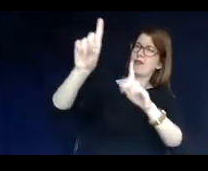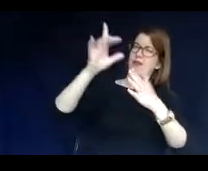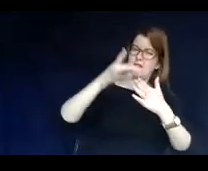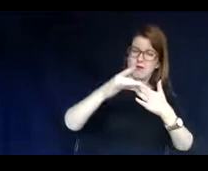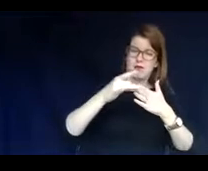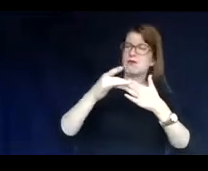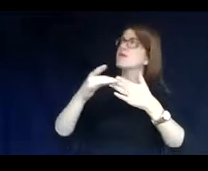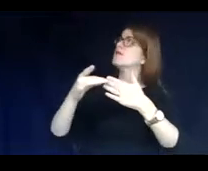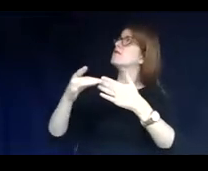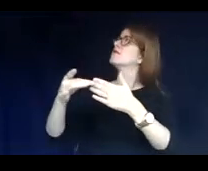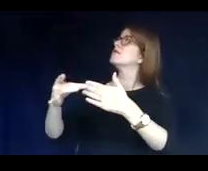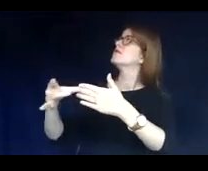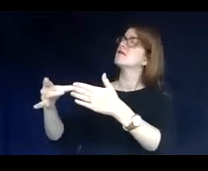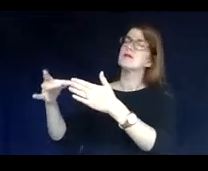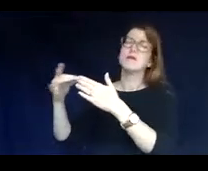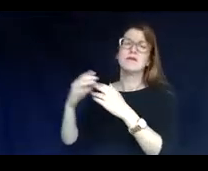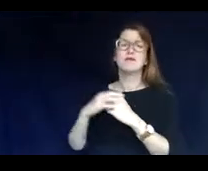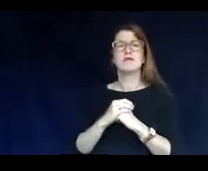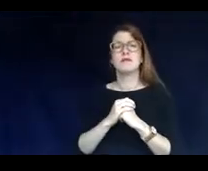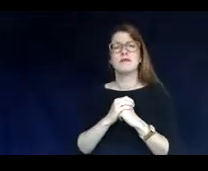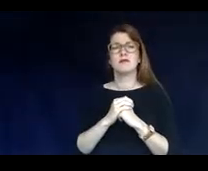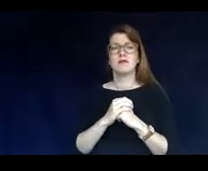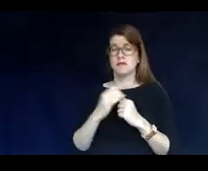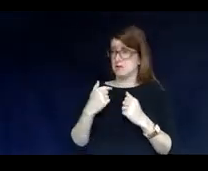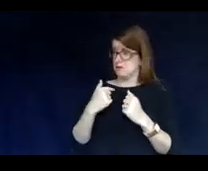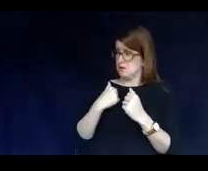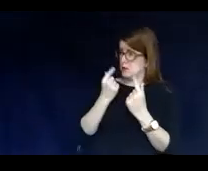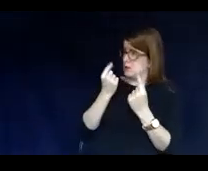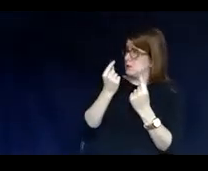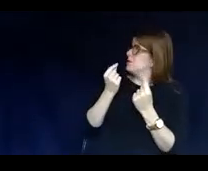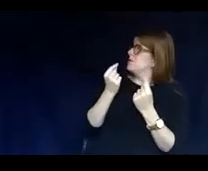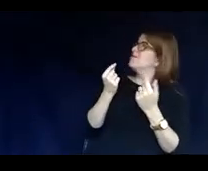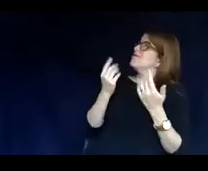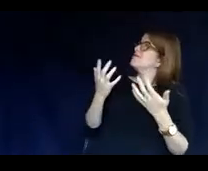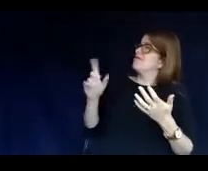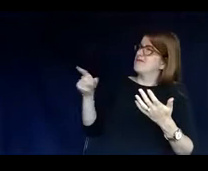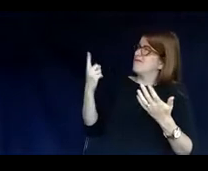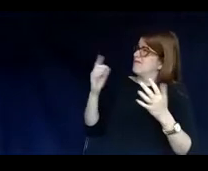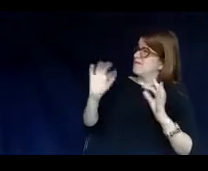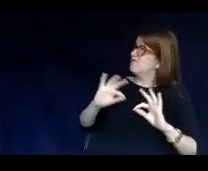wilderness. Oh, I did what is praise.